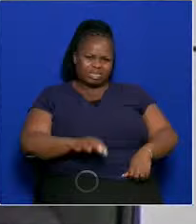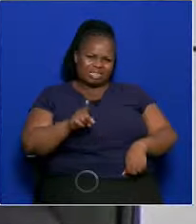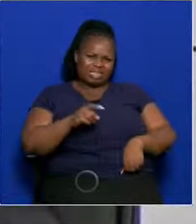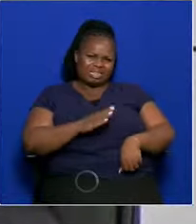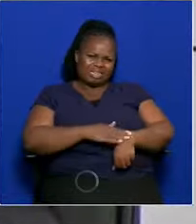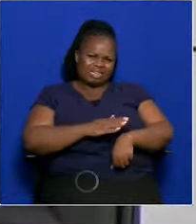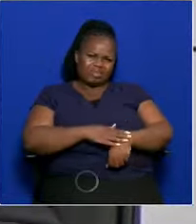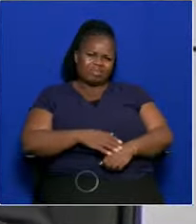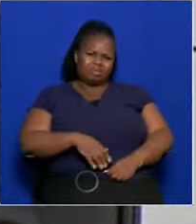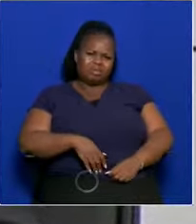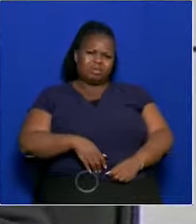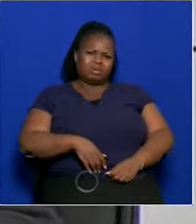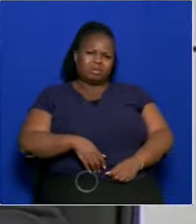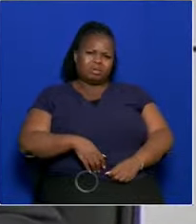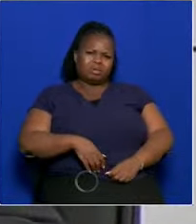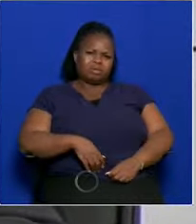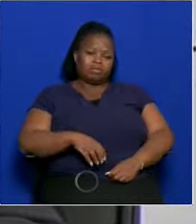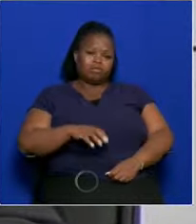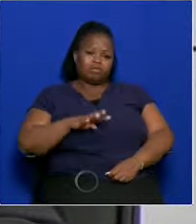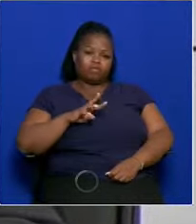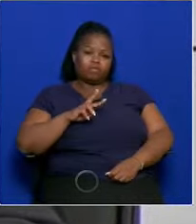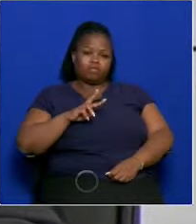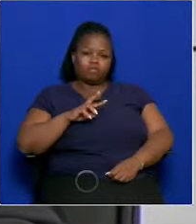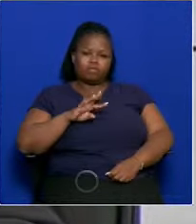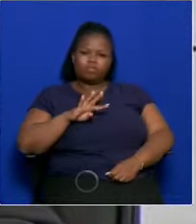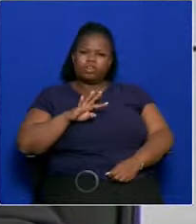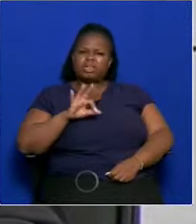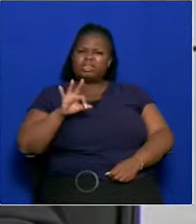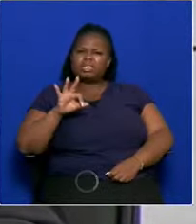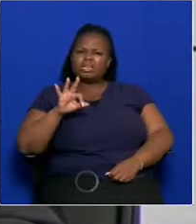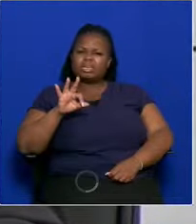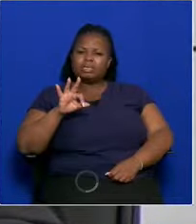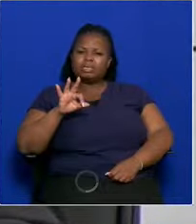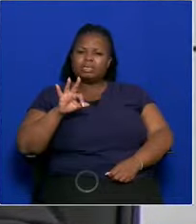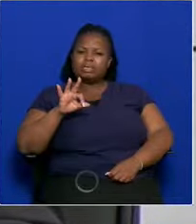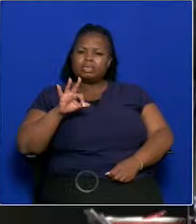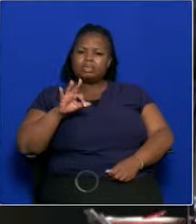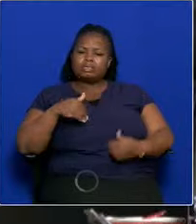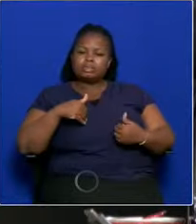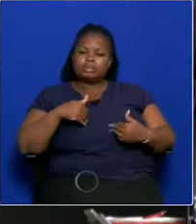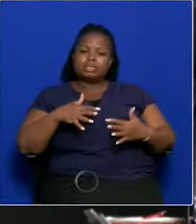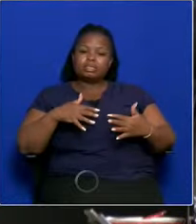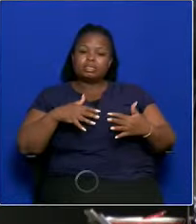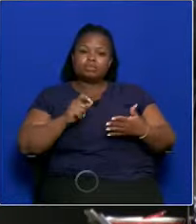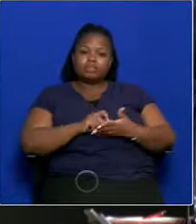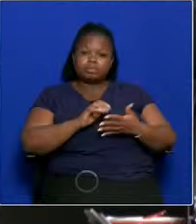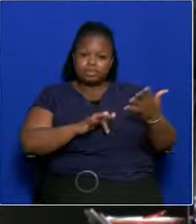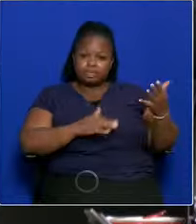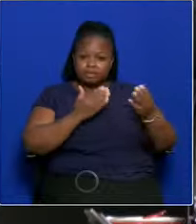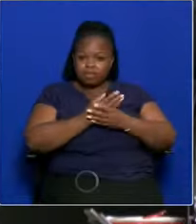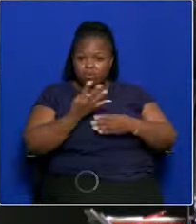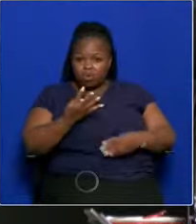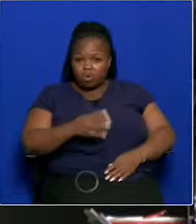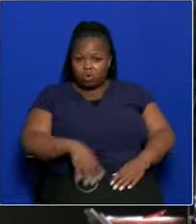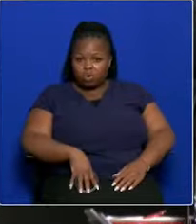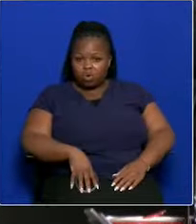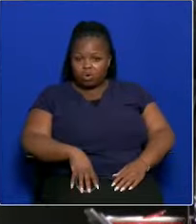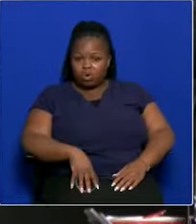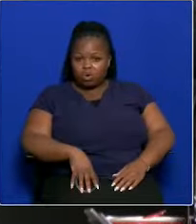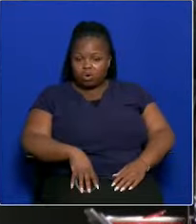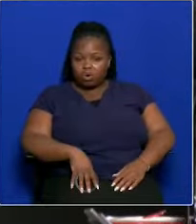by me is something. 43 is the beginning of the statement. Are you in file 4? 44. File